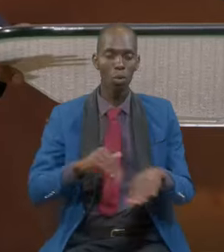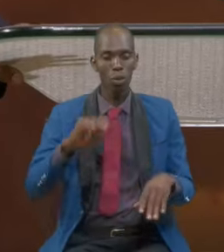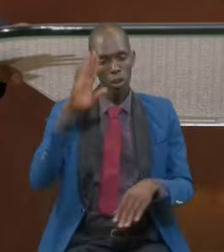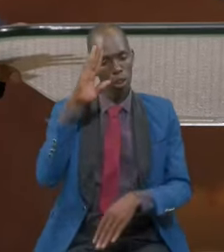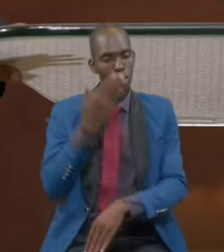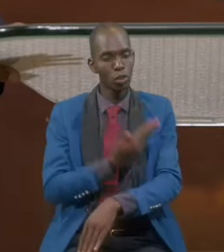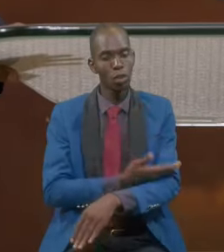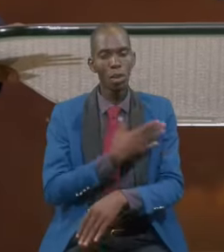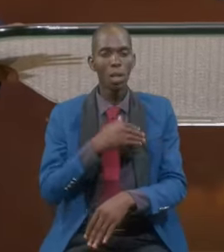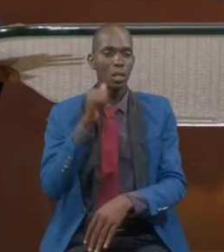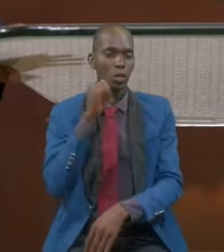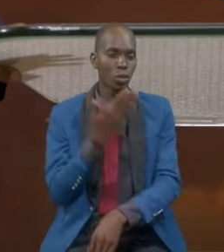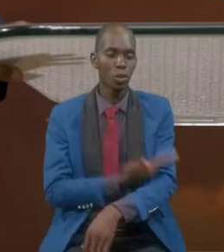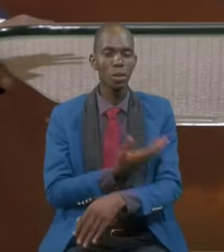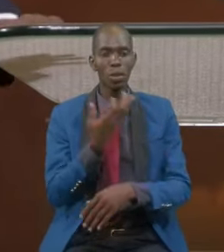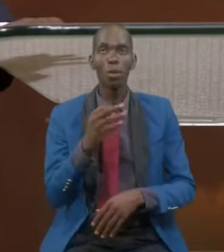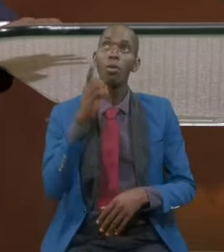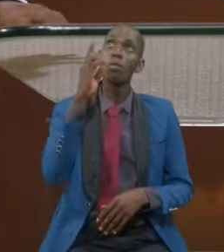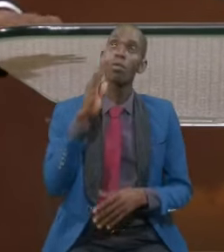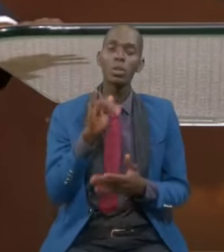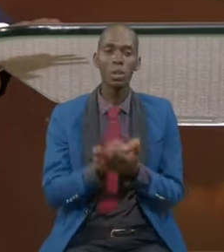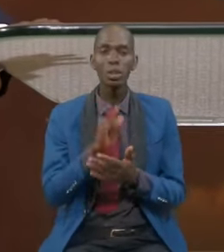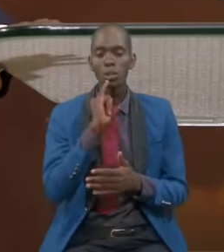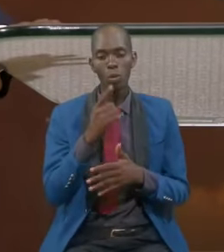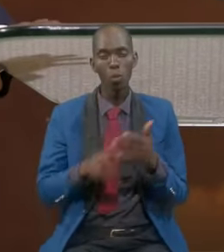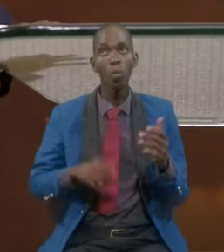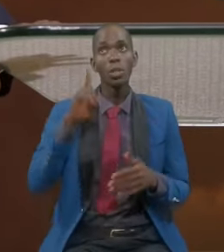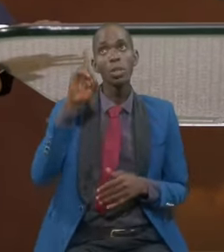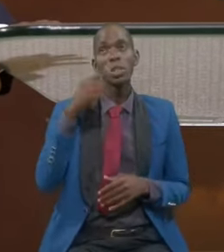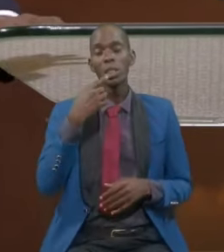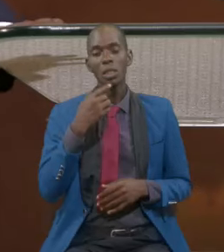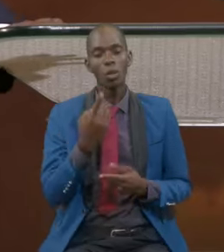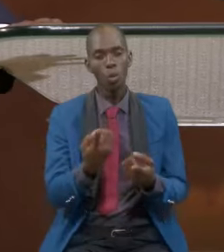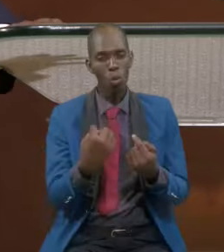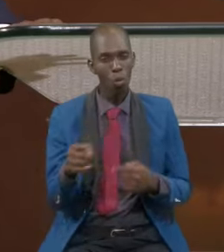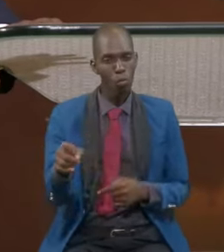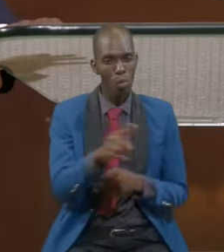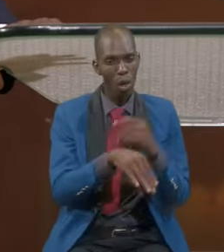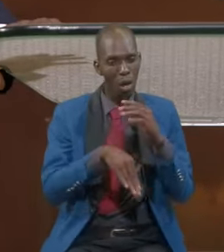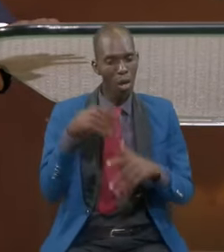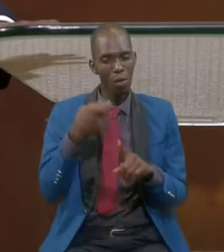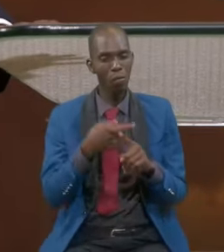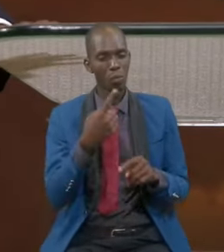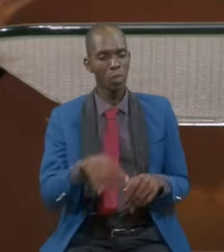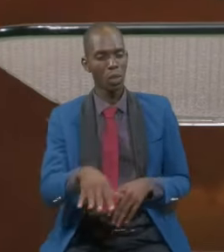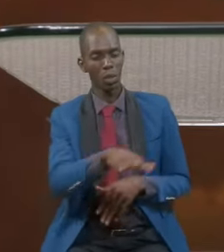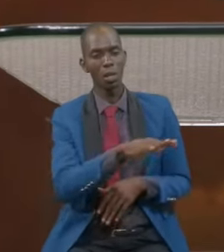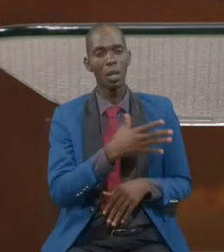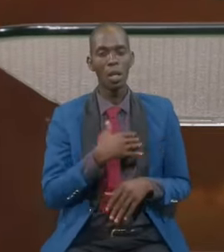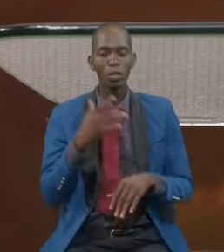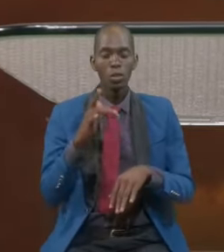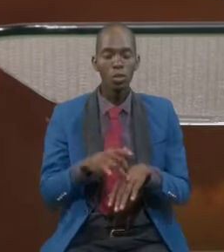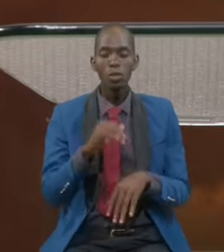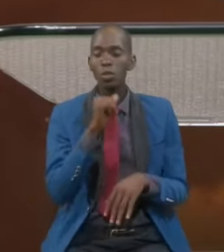God. That's what God said, come ye from out from among them, and be ye separate, says the Lord, and touch no unclean